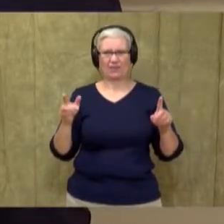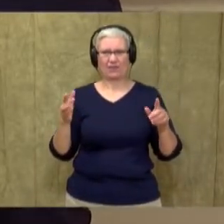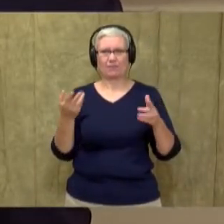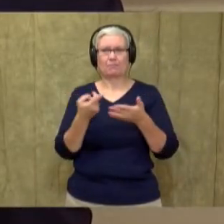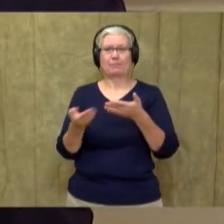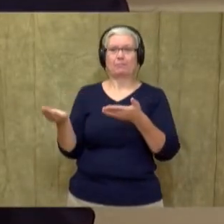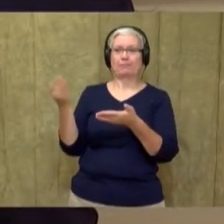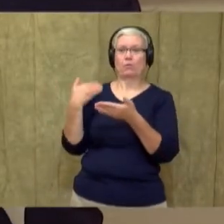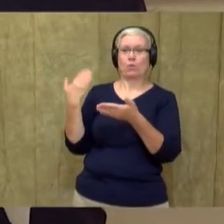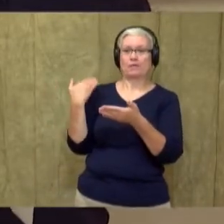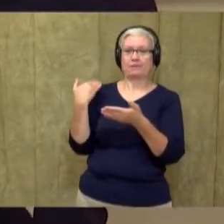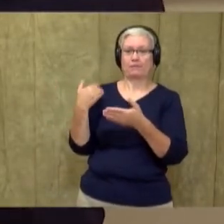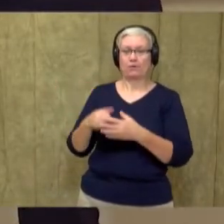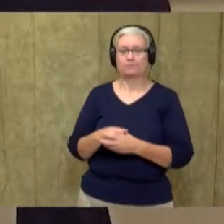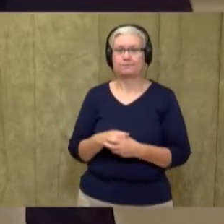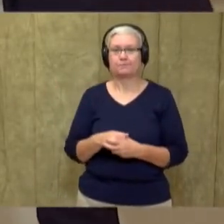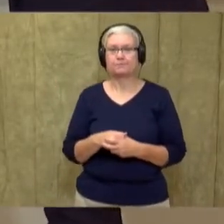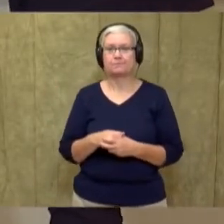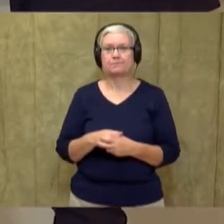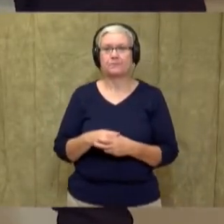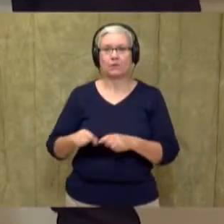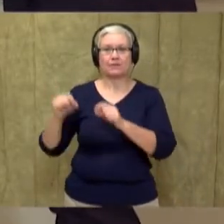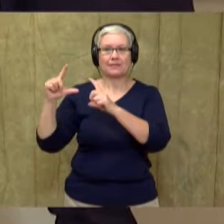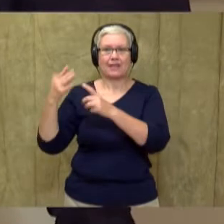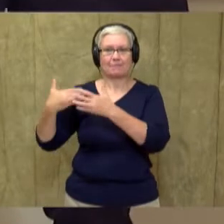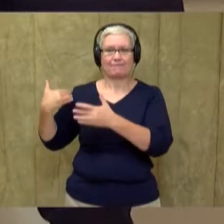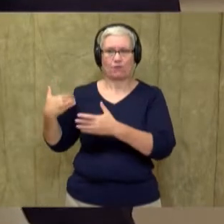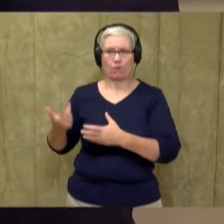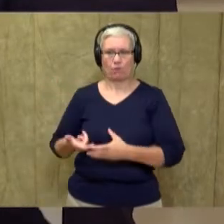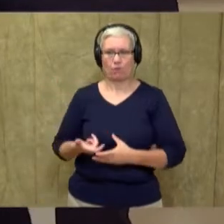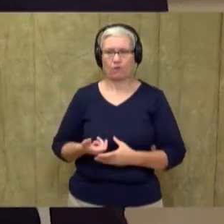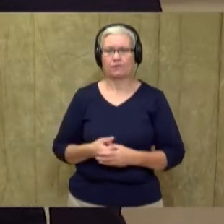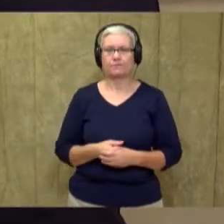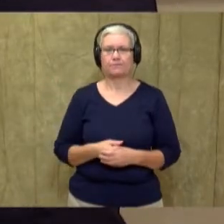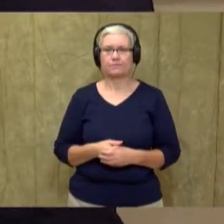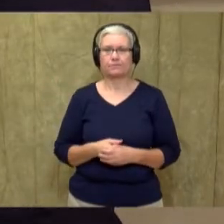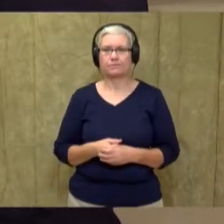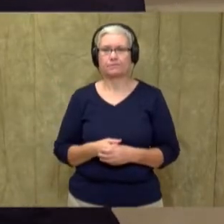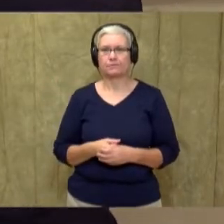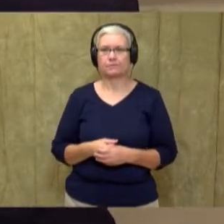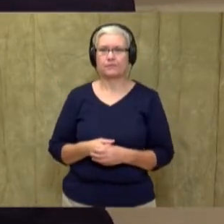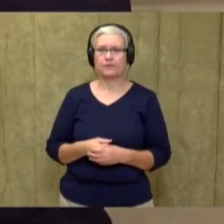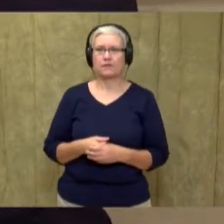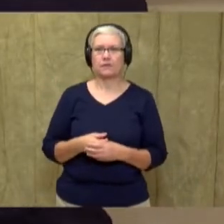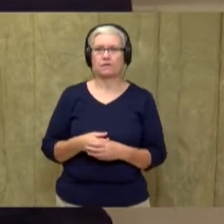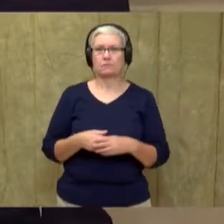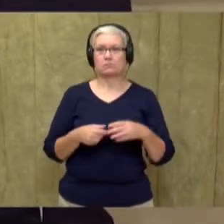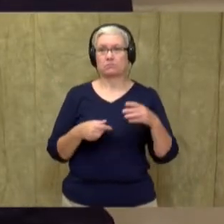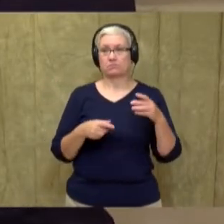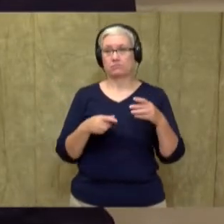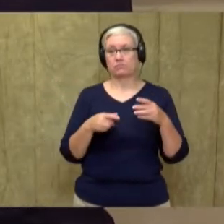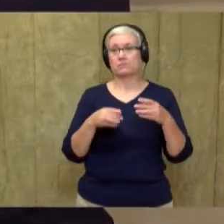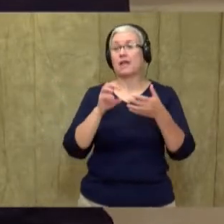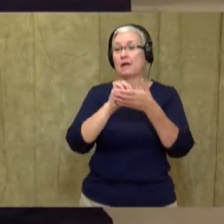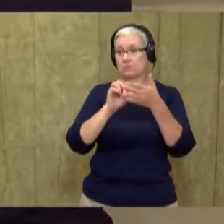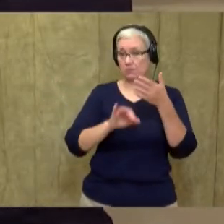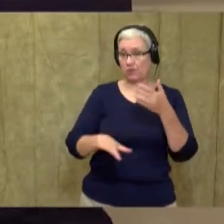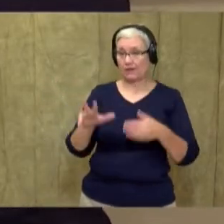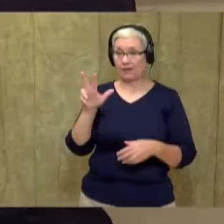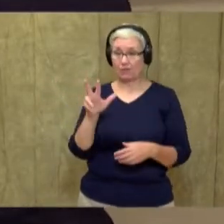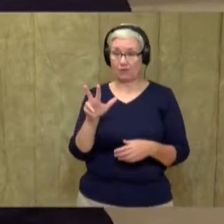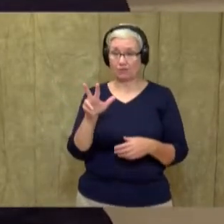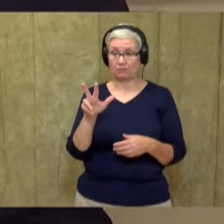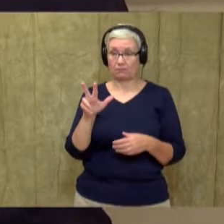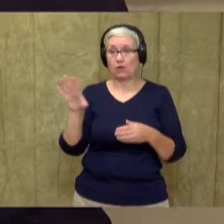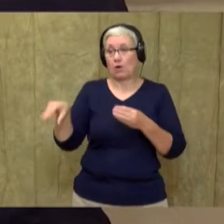3? Well, when we're looking at A, B, and C, we only had one transformation occur. Either I was subtracting 3